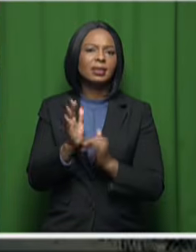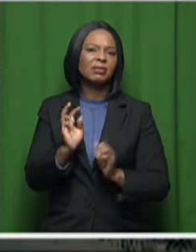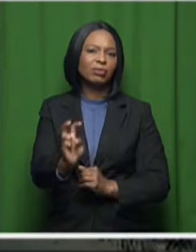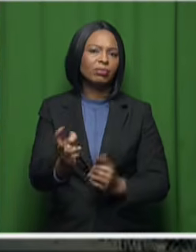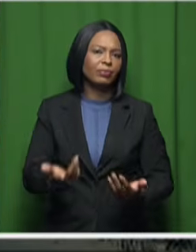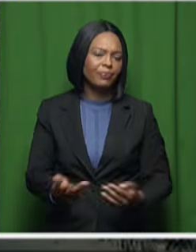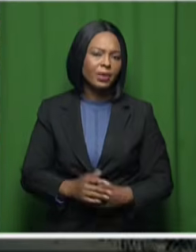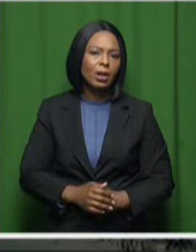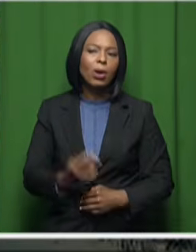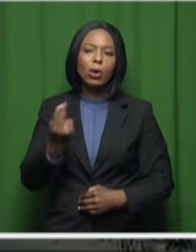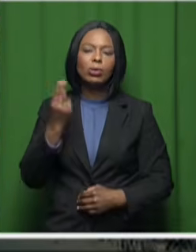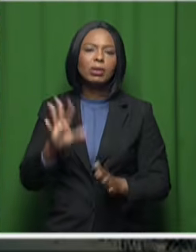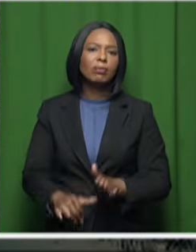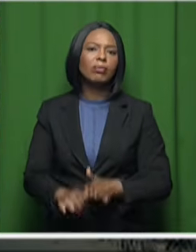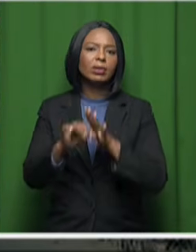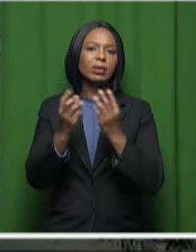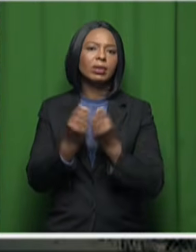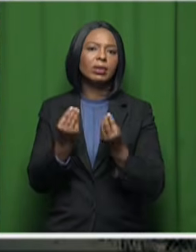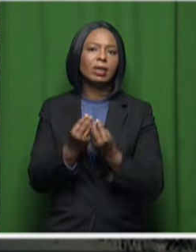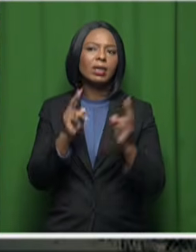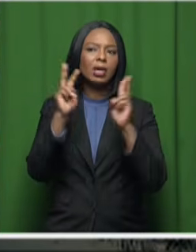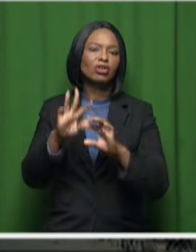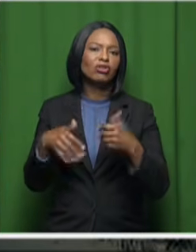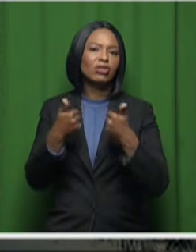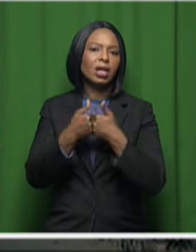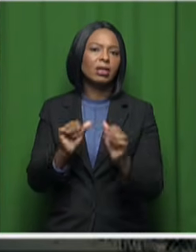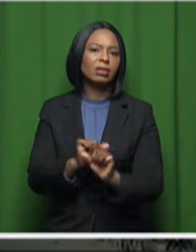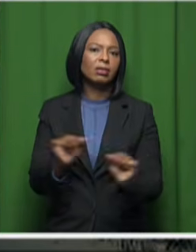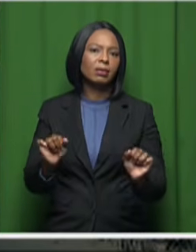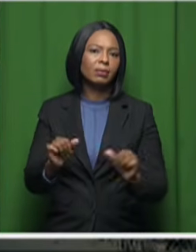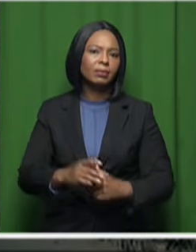major contributing factors when it comes to the challenges that they experience?